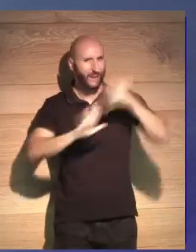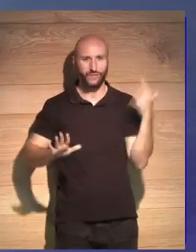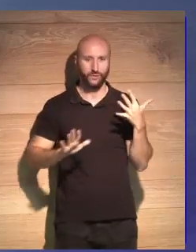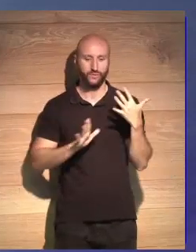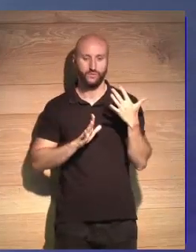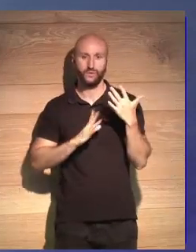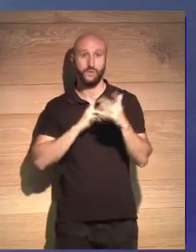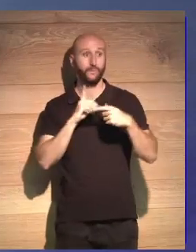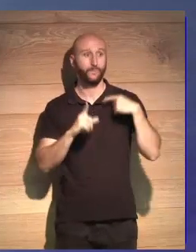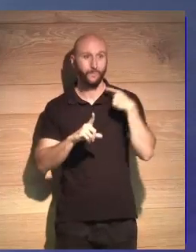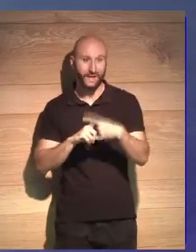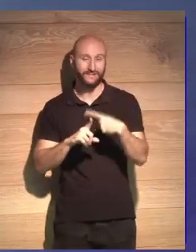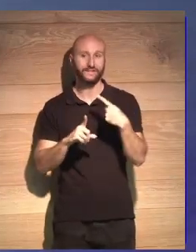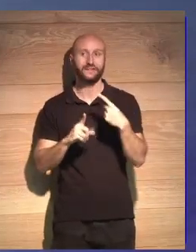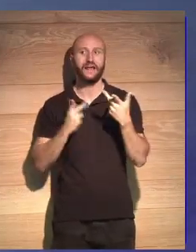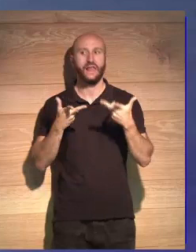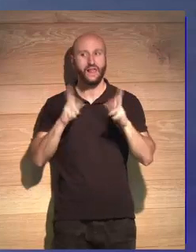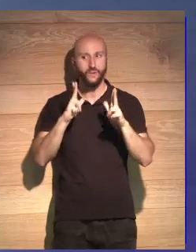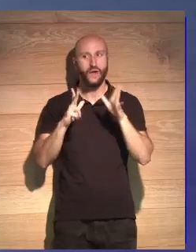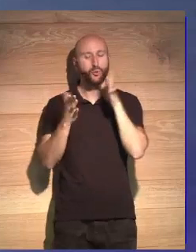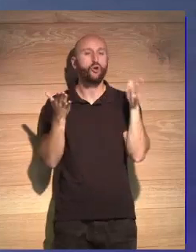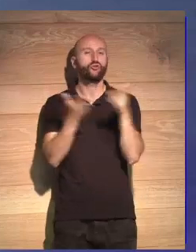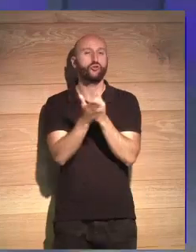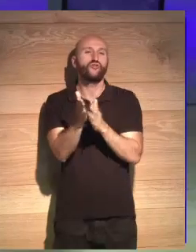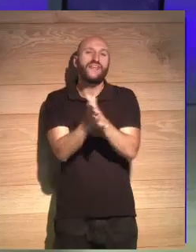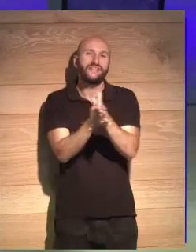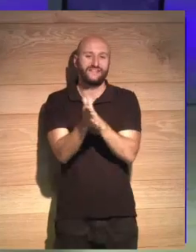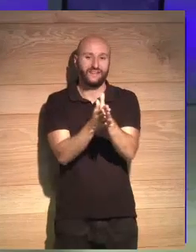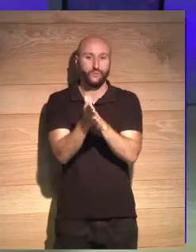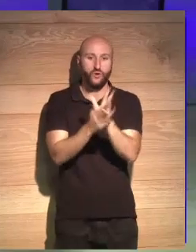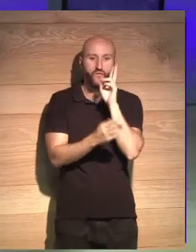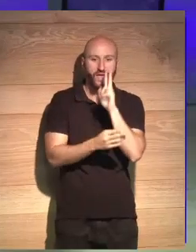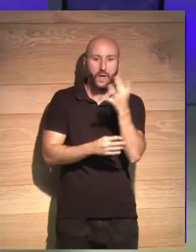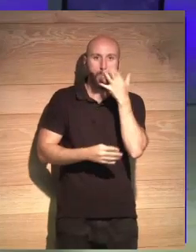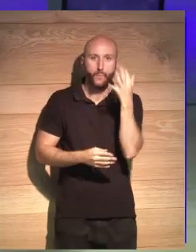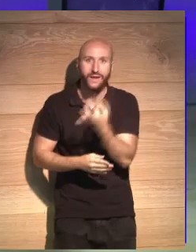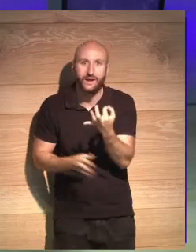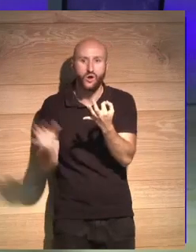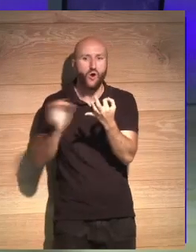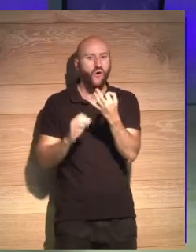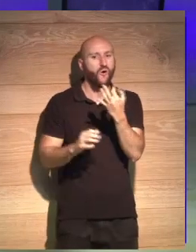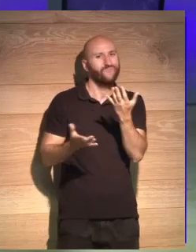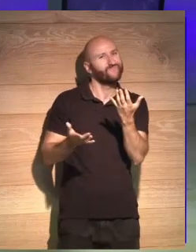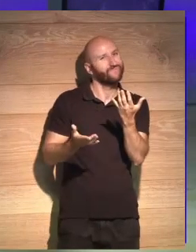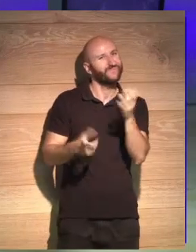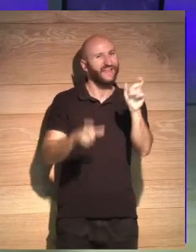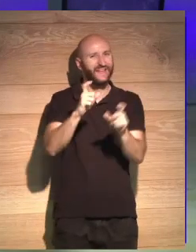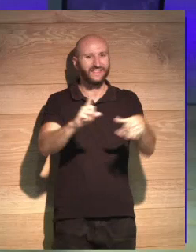tool, as patients can improve much faster, and